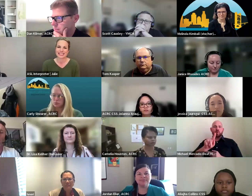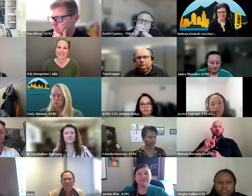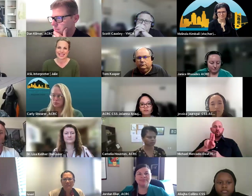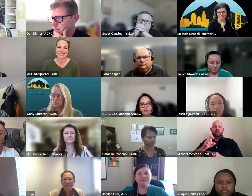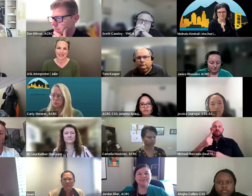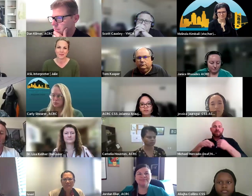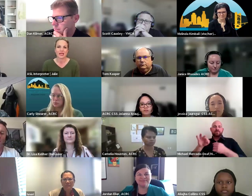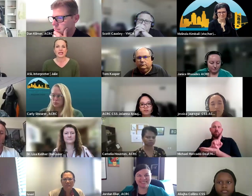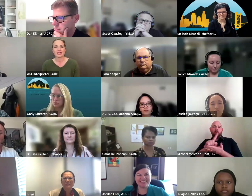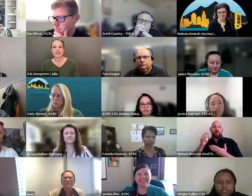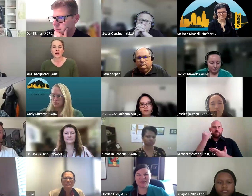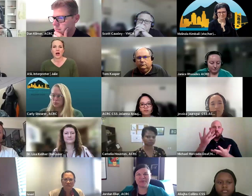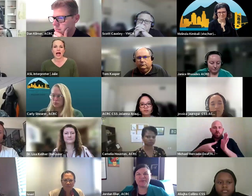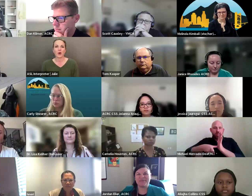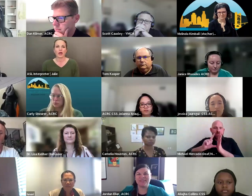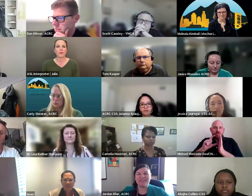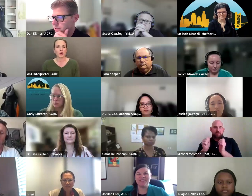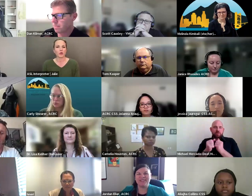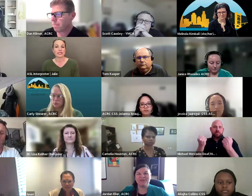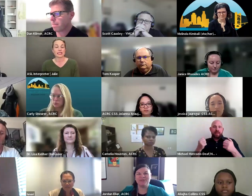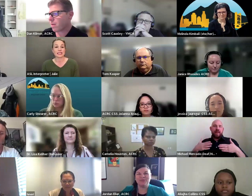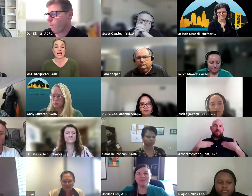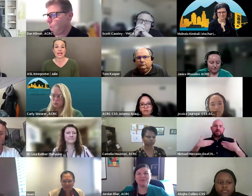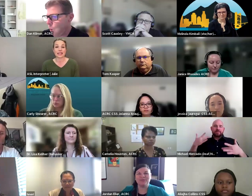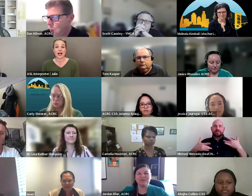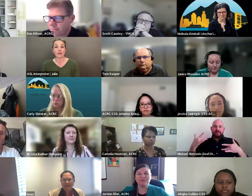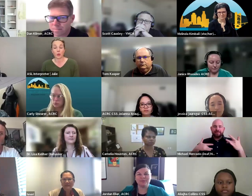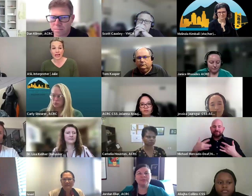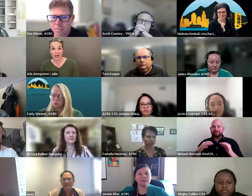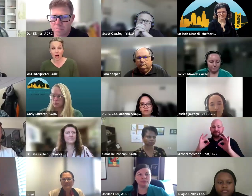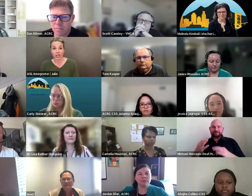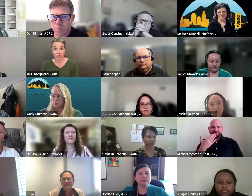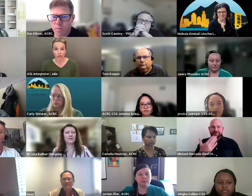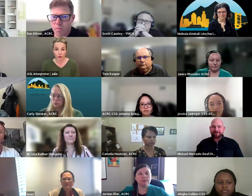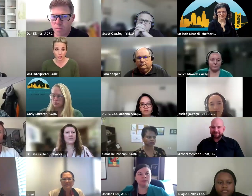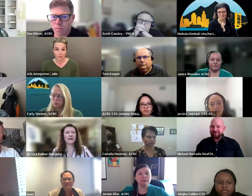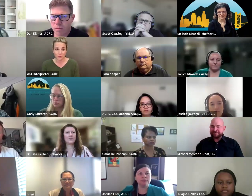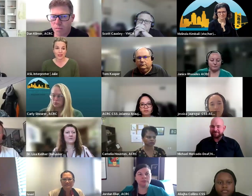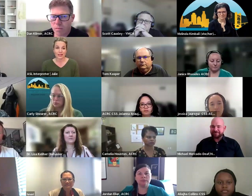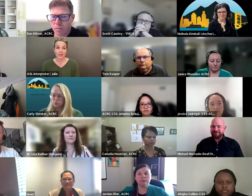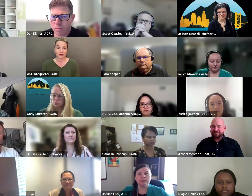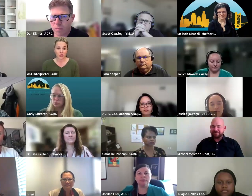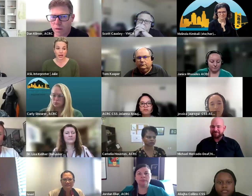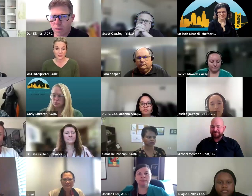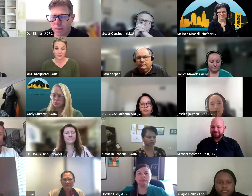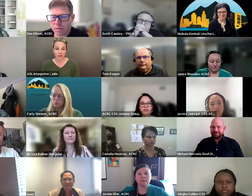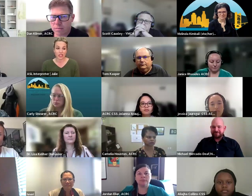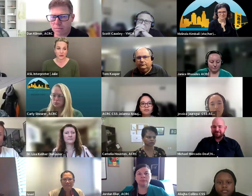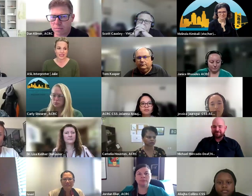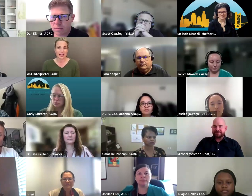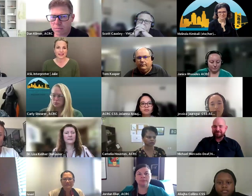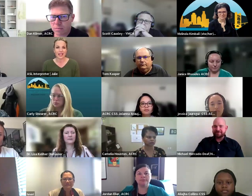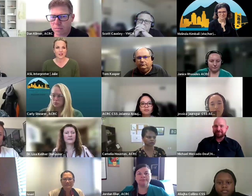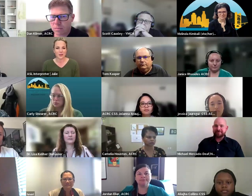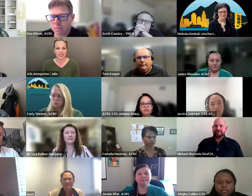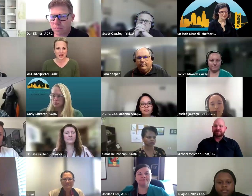that's known as DST. So I will post the sign of the week on YouTube. So for you guys to